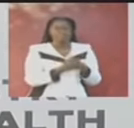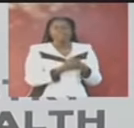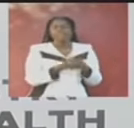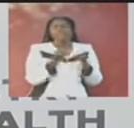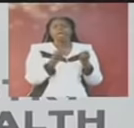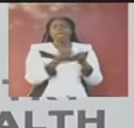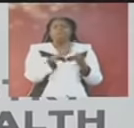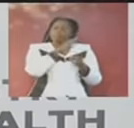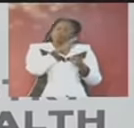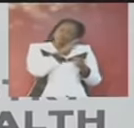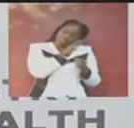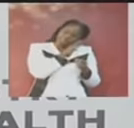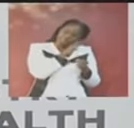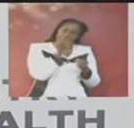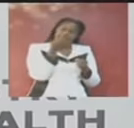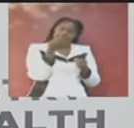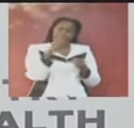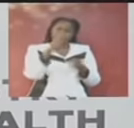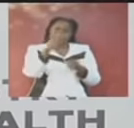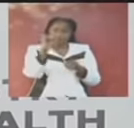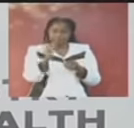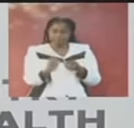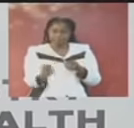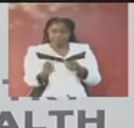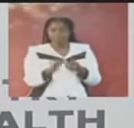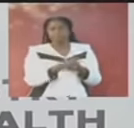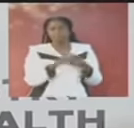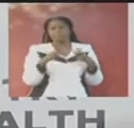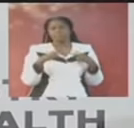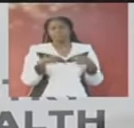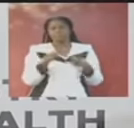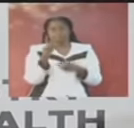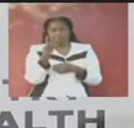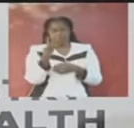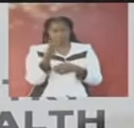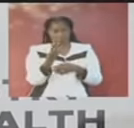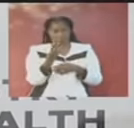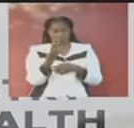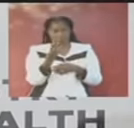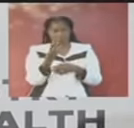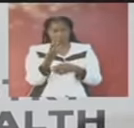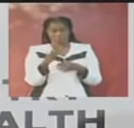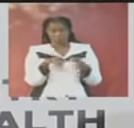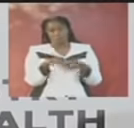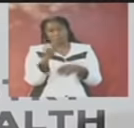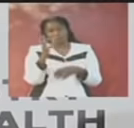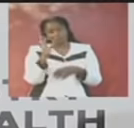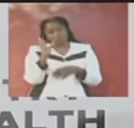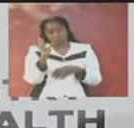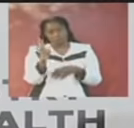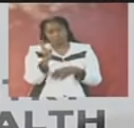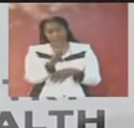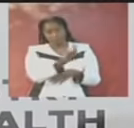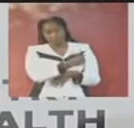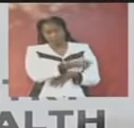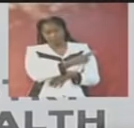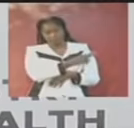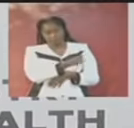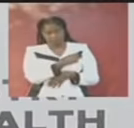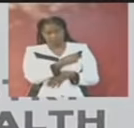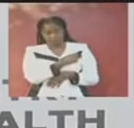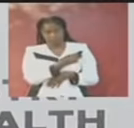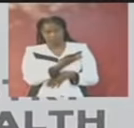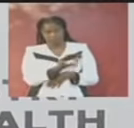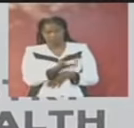14%, and we have 4 of 7 hospitalized that are currently operationalized. That